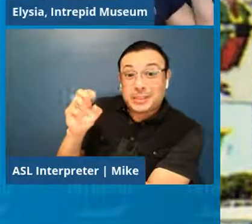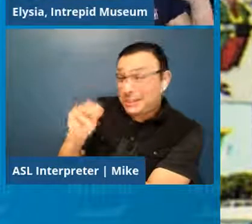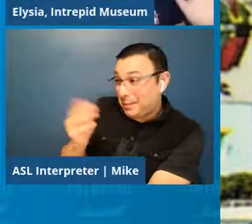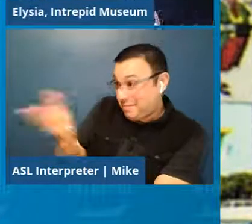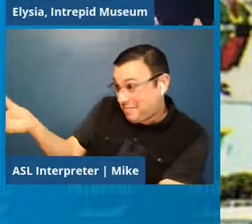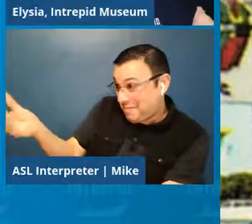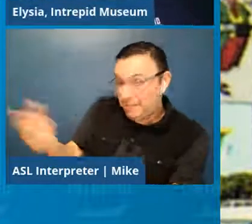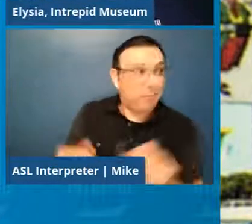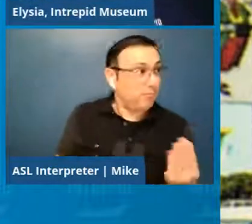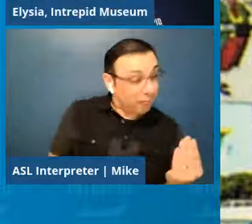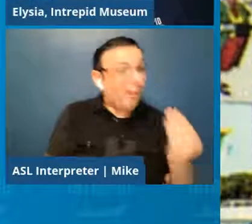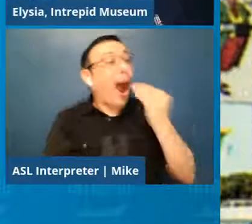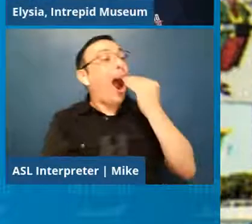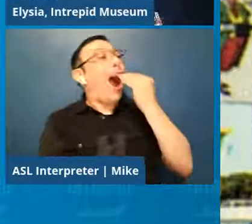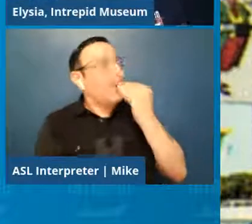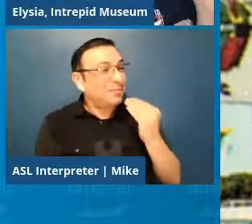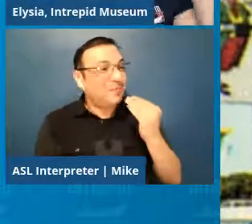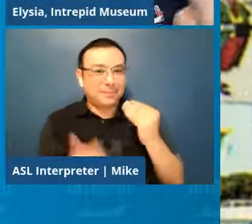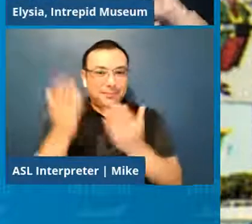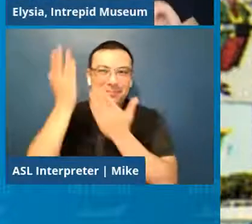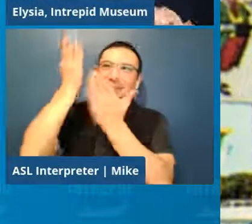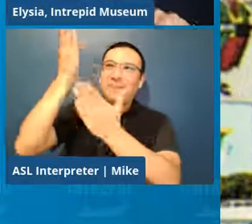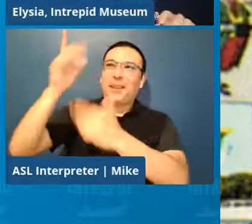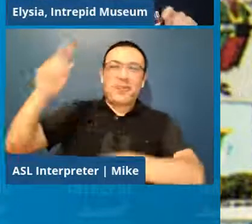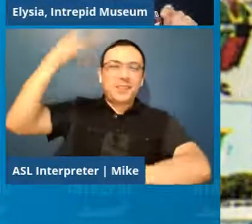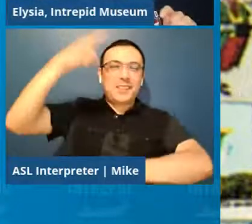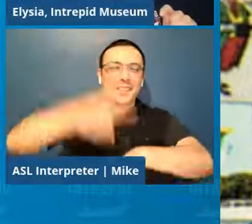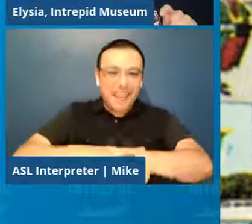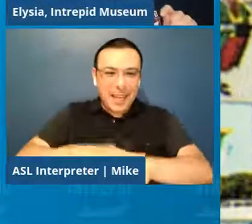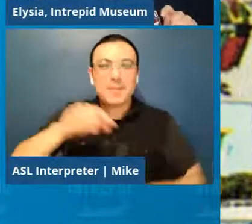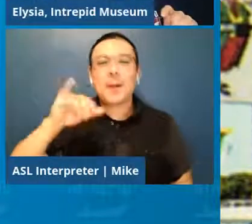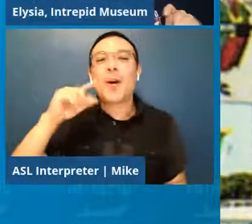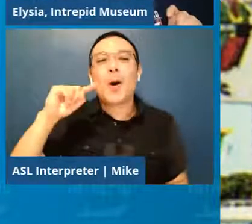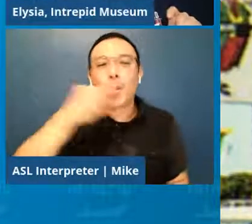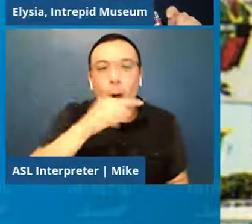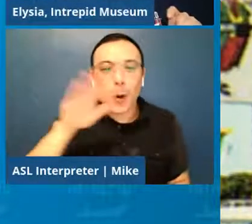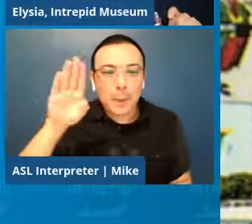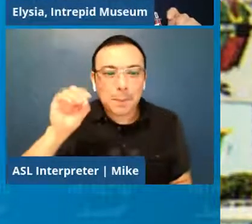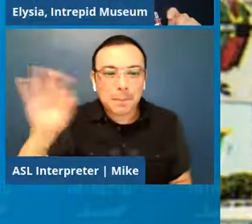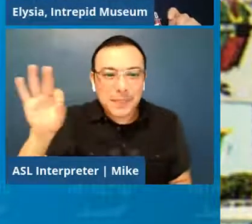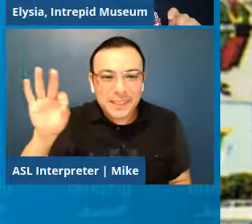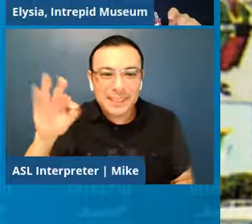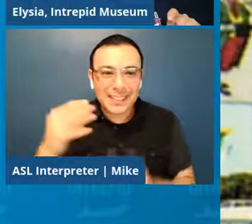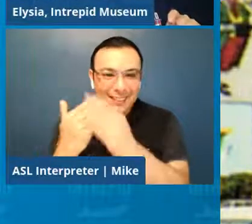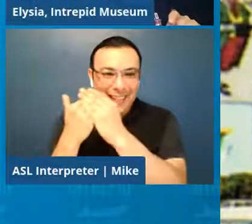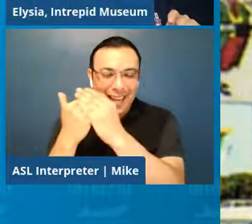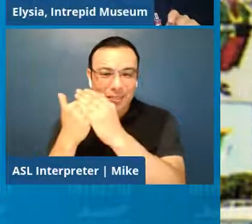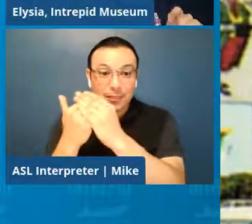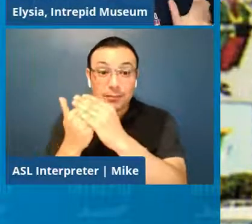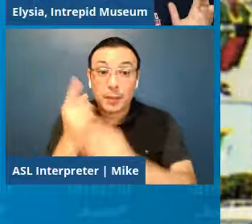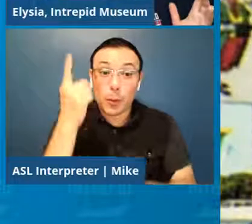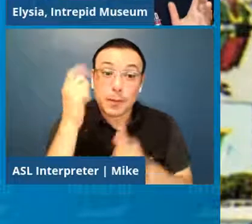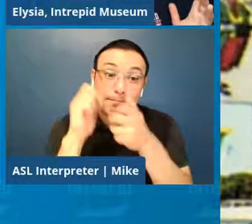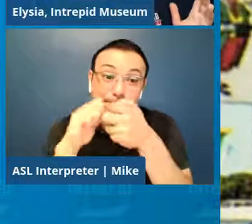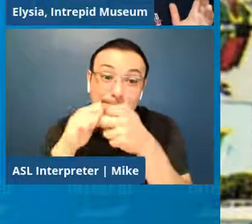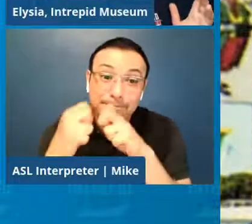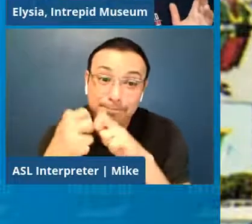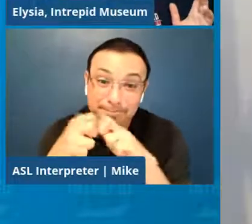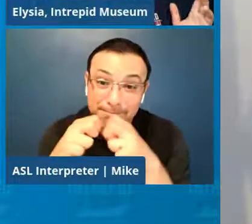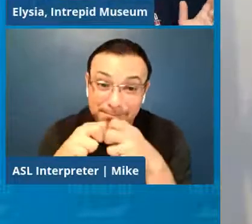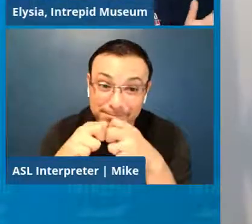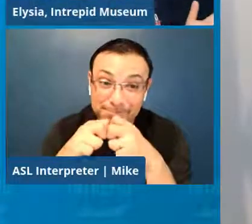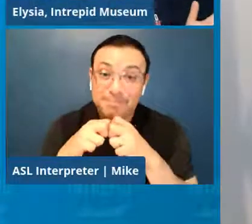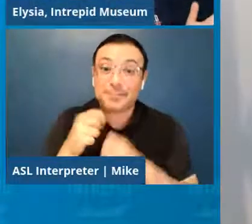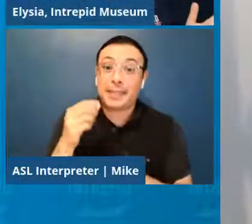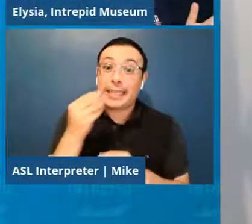beef sandwich in space. But here is the problem, right? You eat a sandwich in space, it's a little different